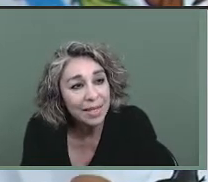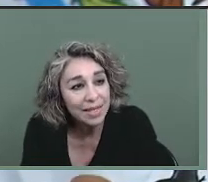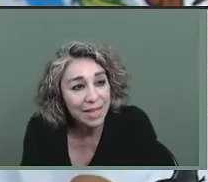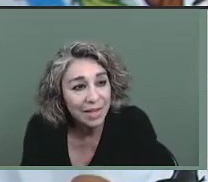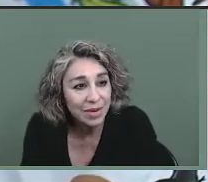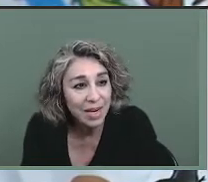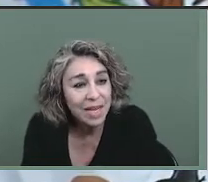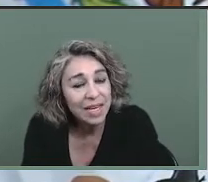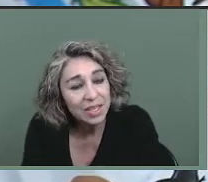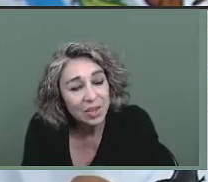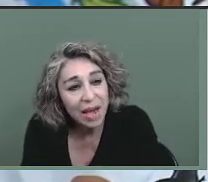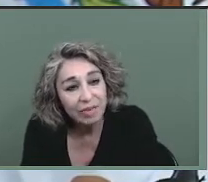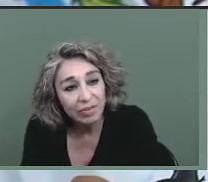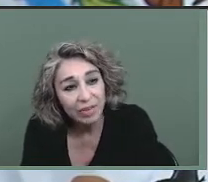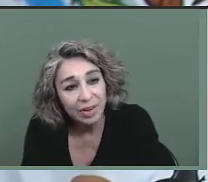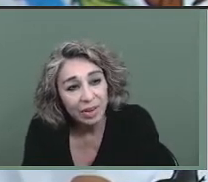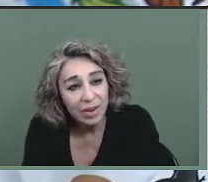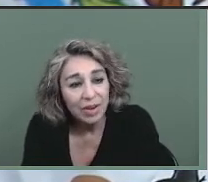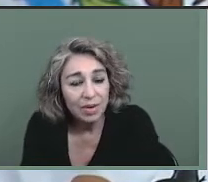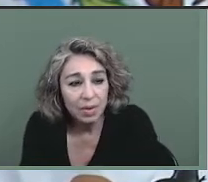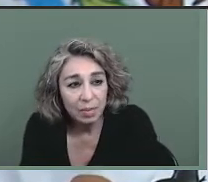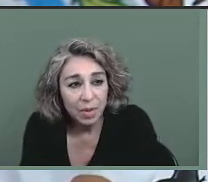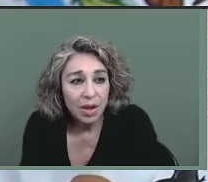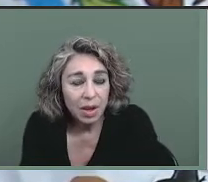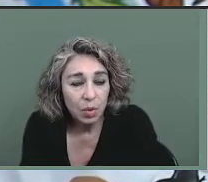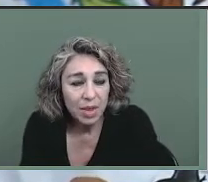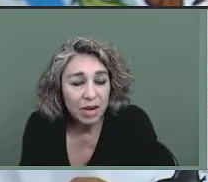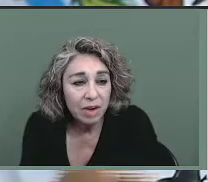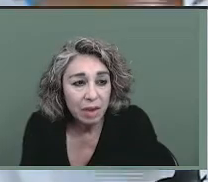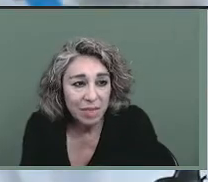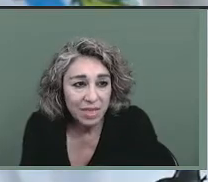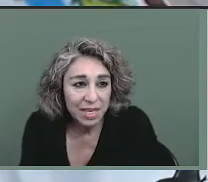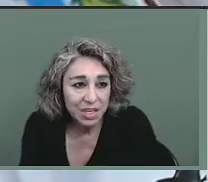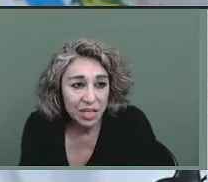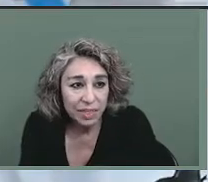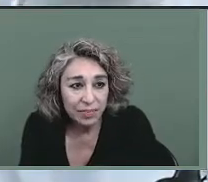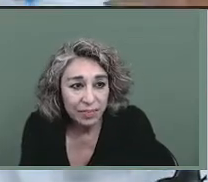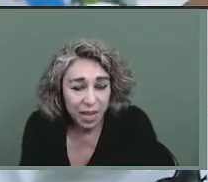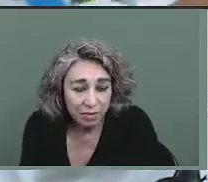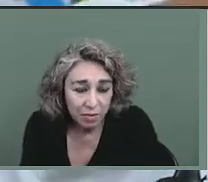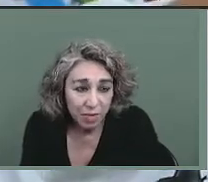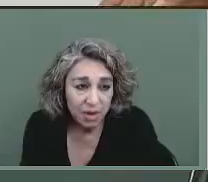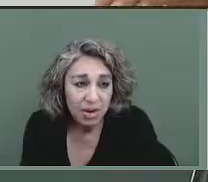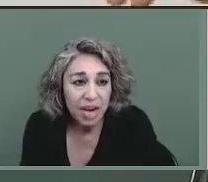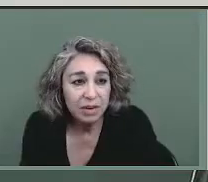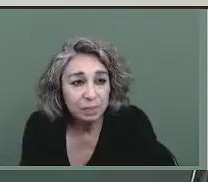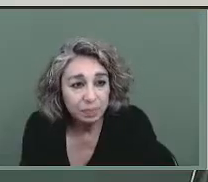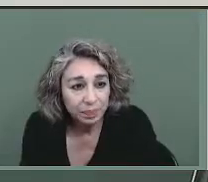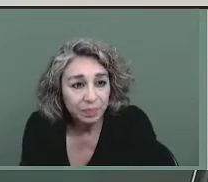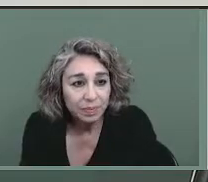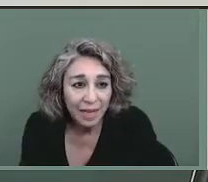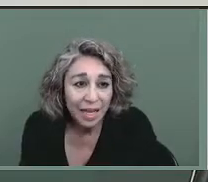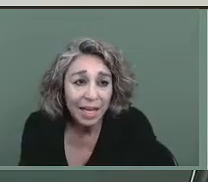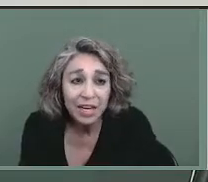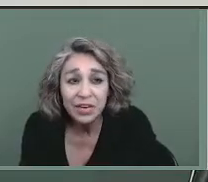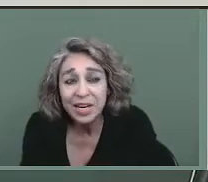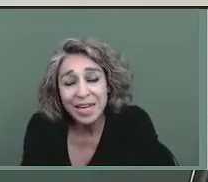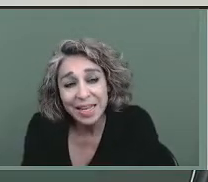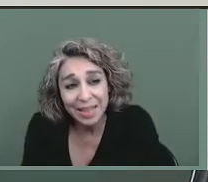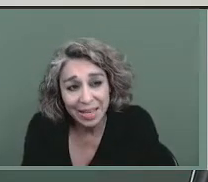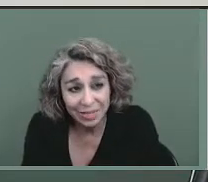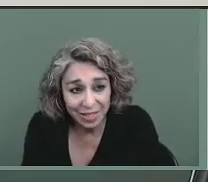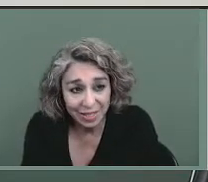my salary to half without compensations, and from there down,